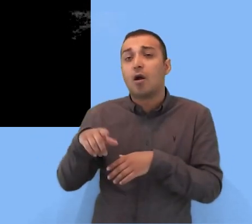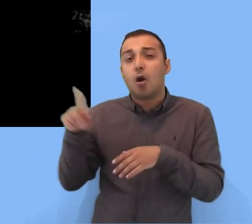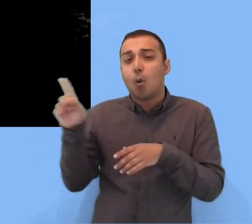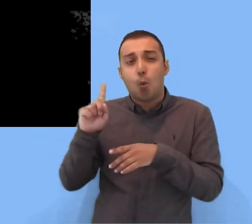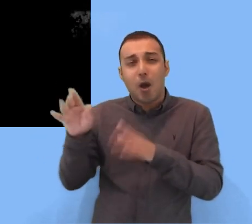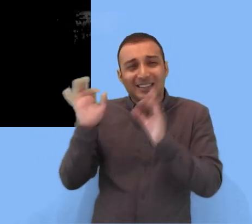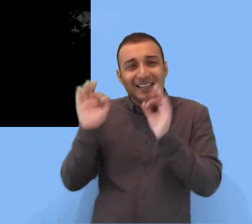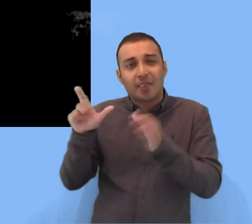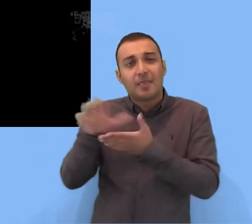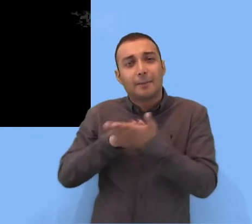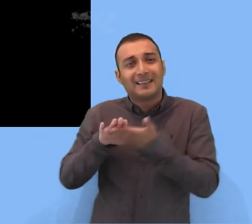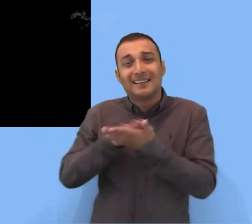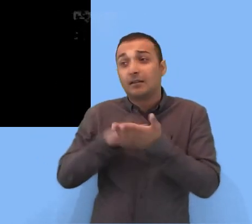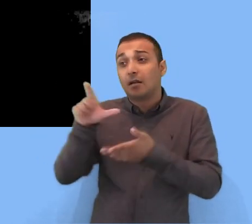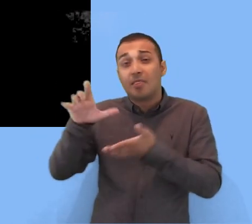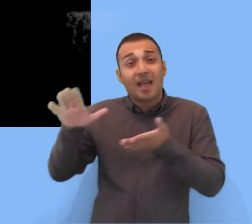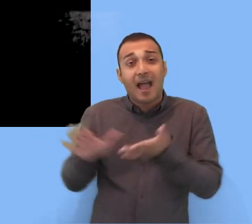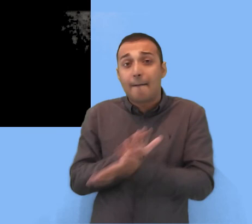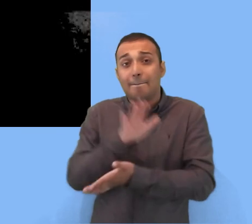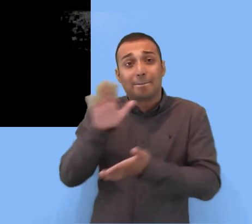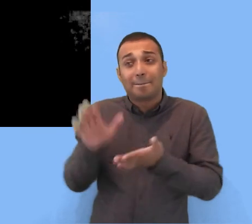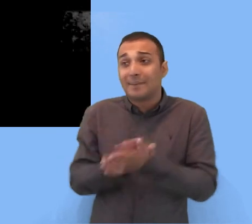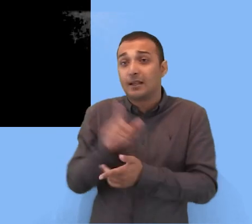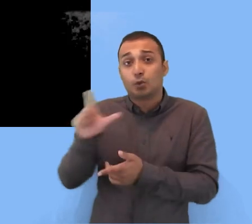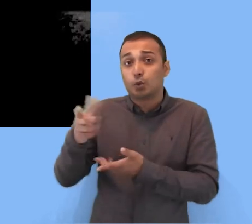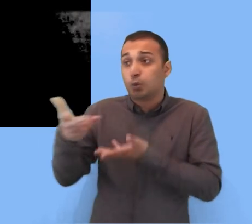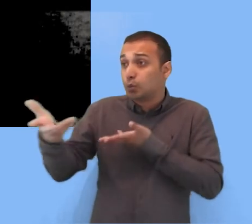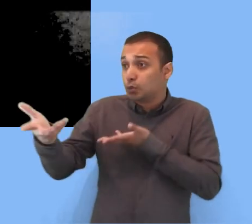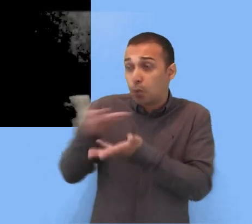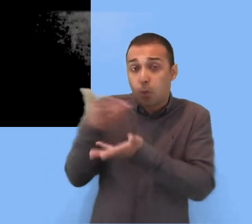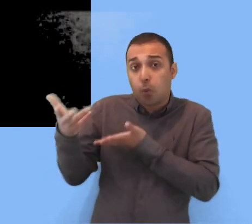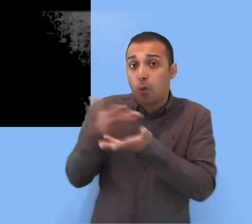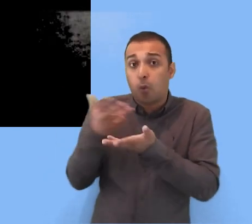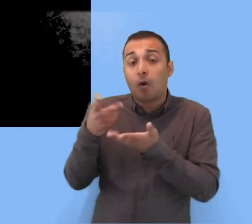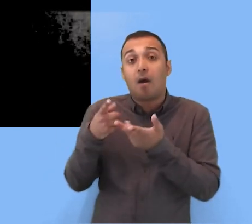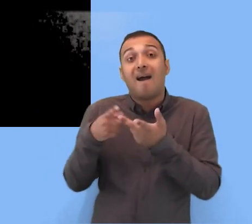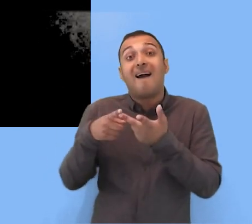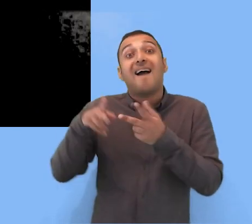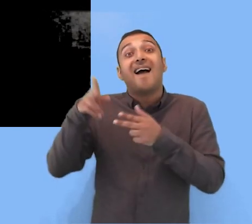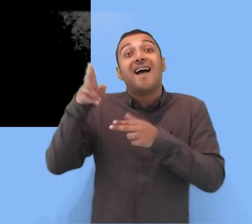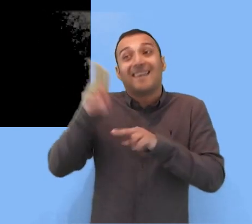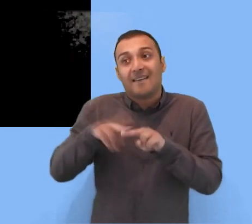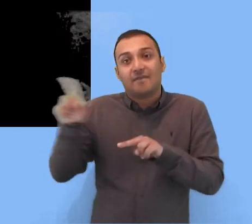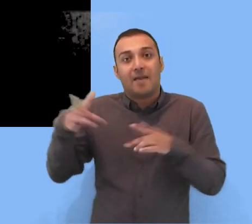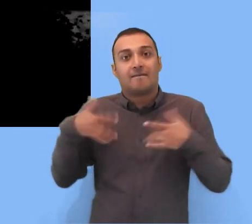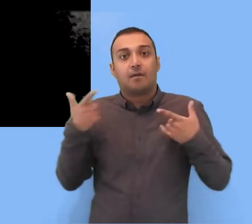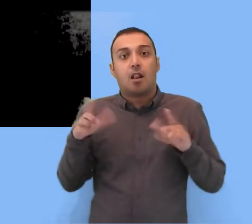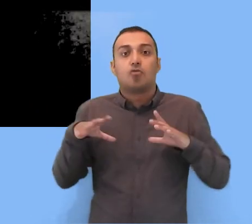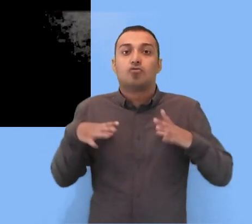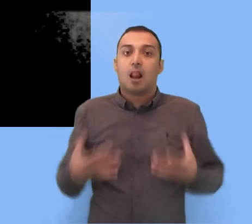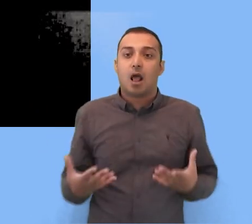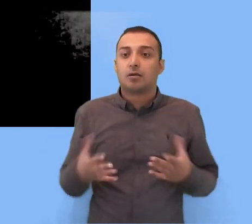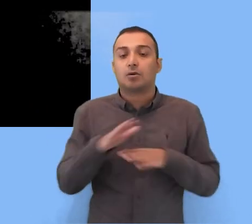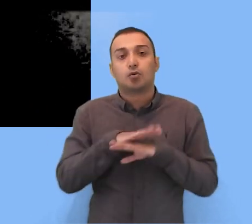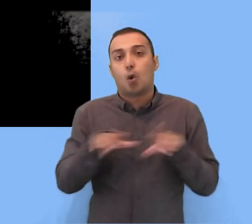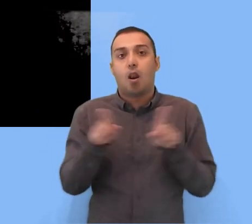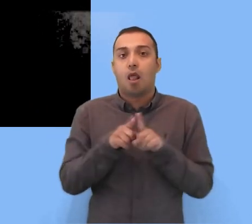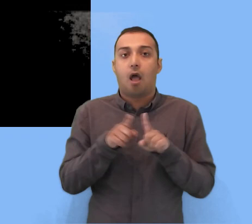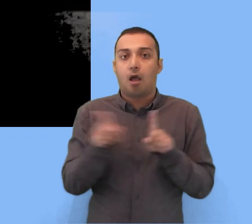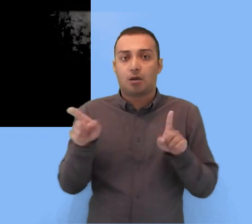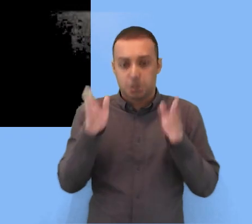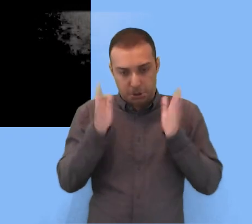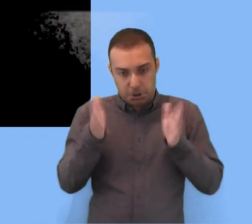than happy to talk about it if they feel it's a relaxed conversation, and it's not just about levels